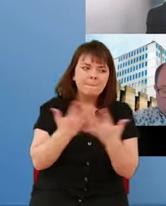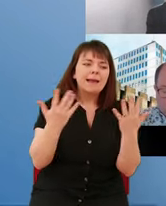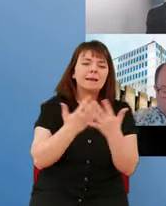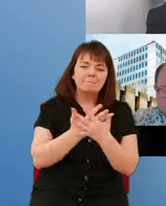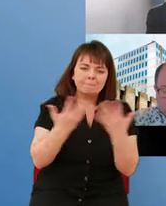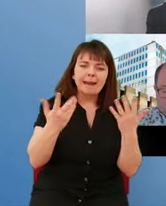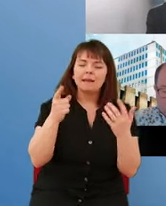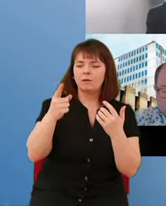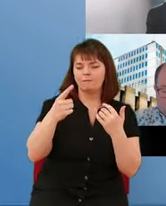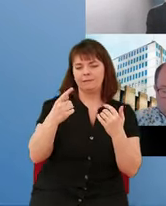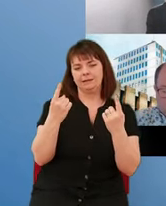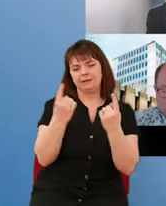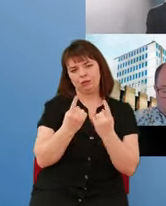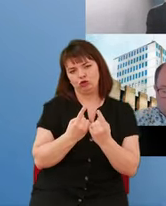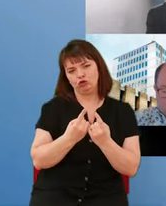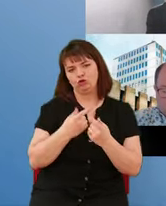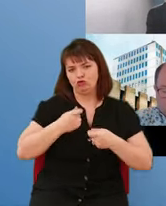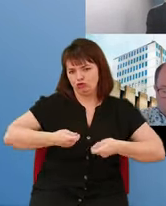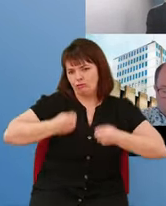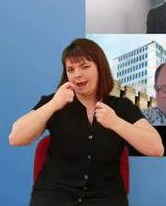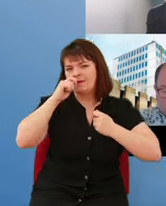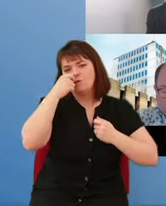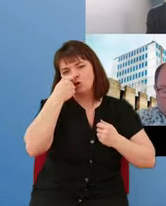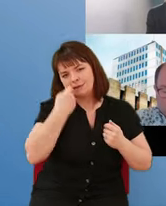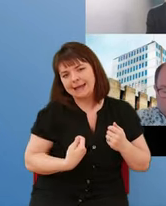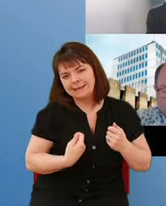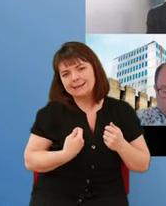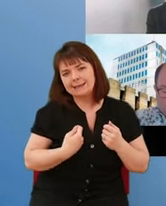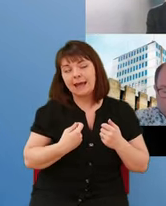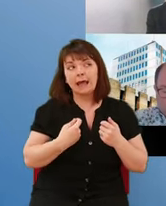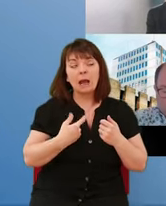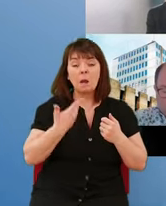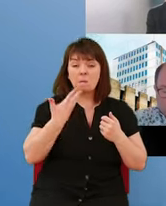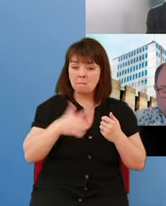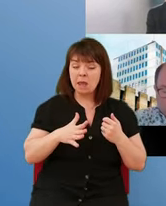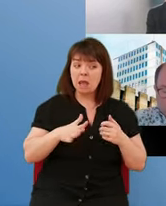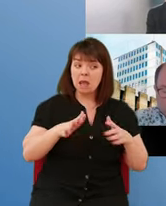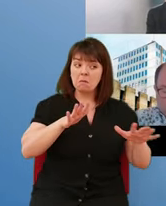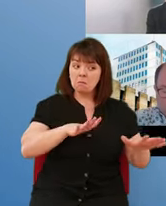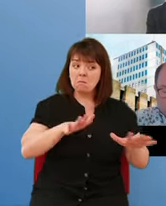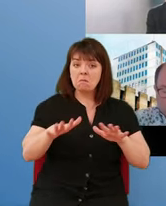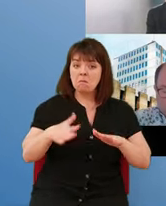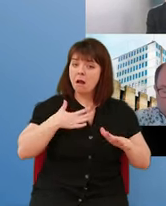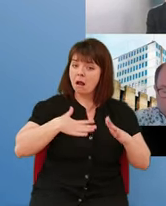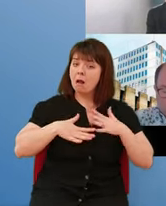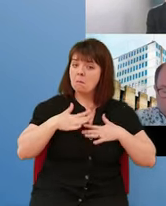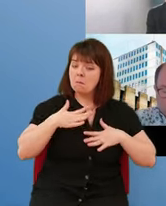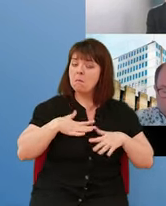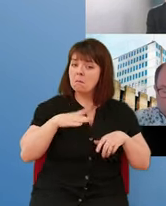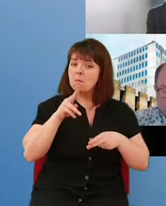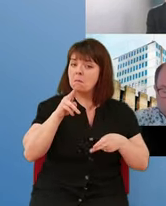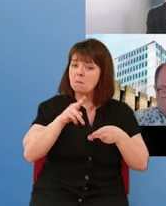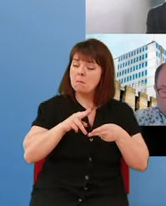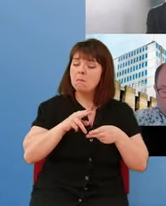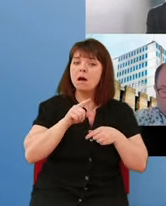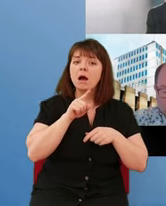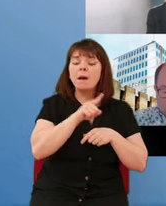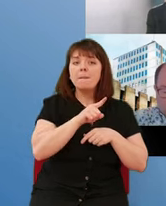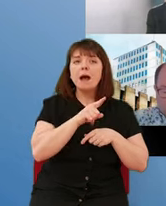However, the urgent activity and the workload associated with